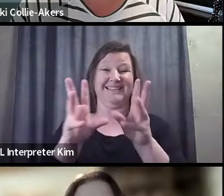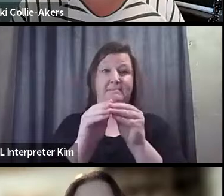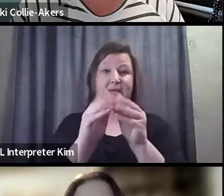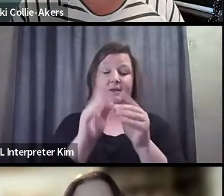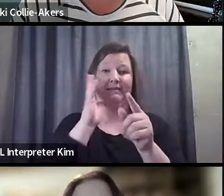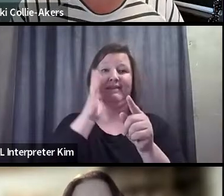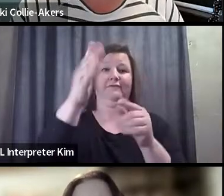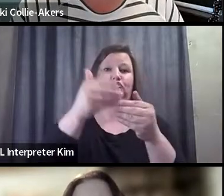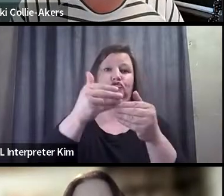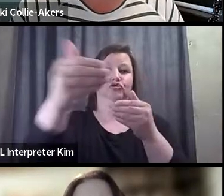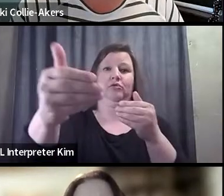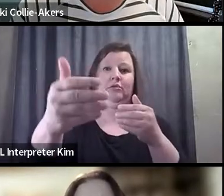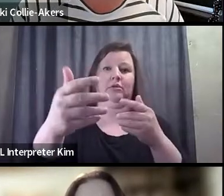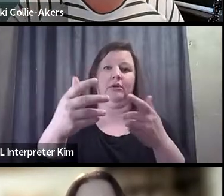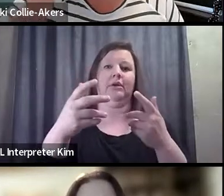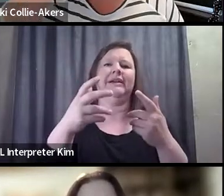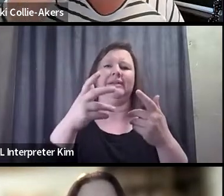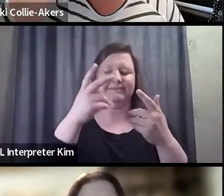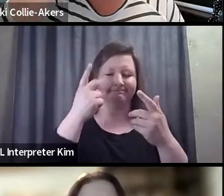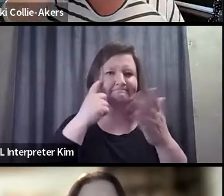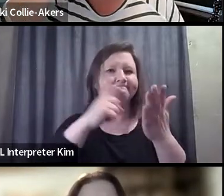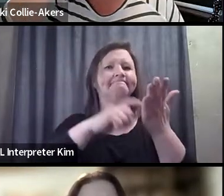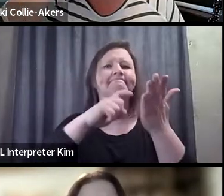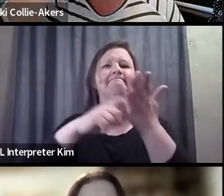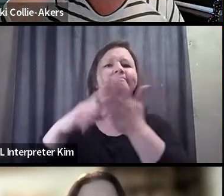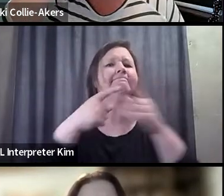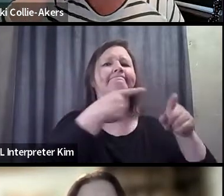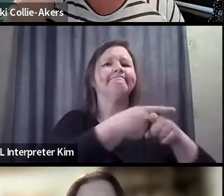we're finding several conflicts and